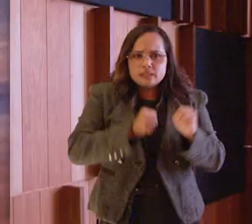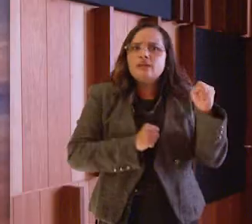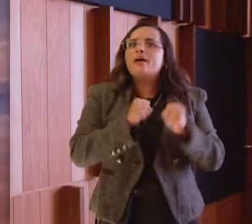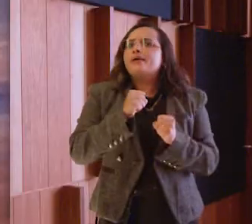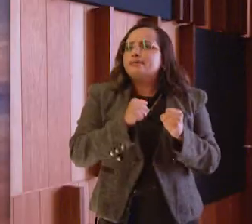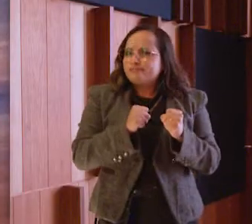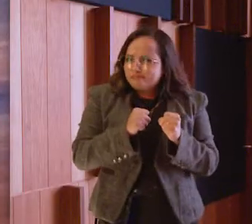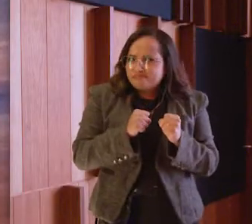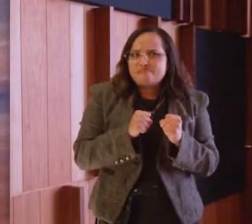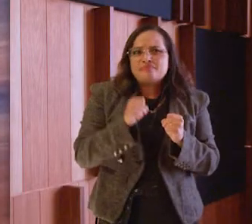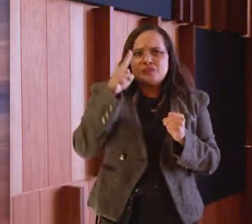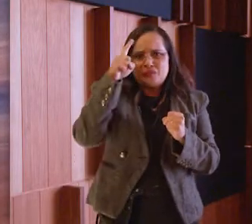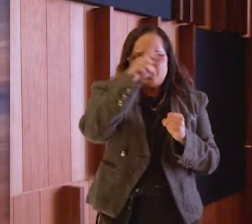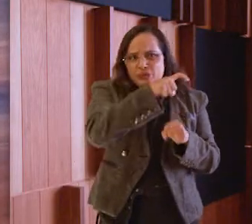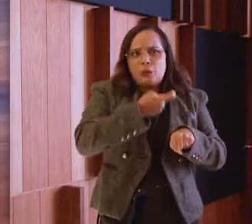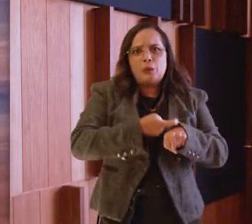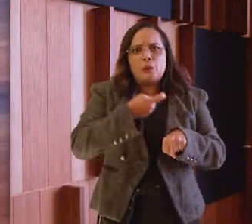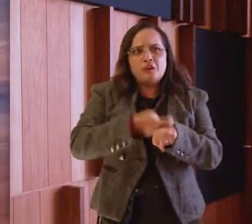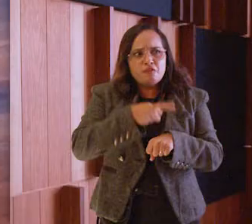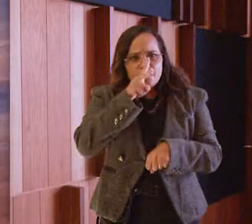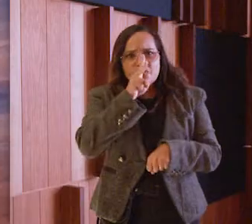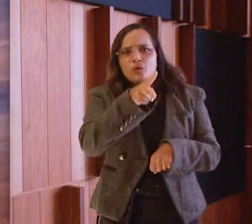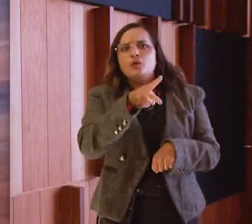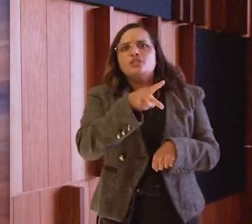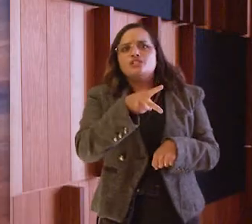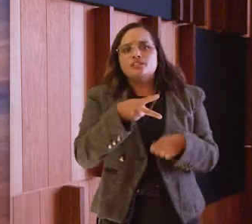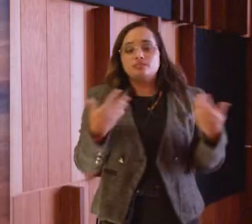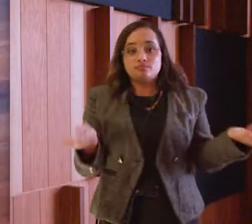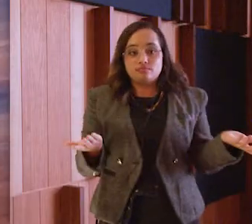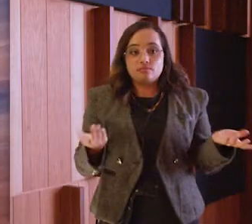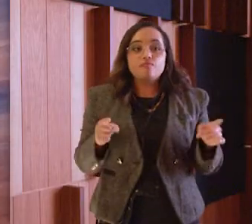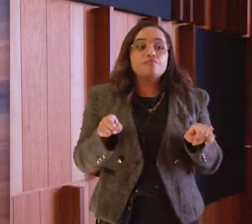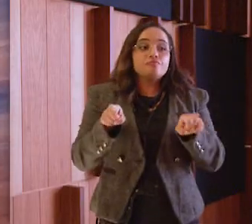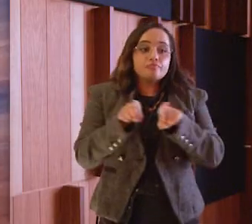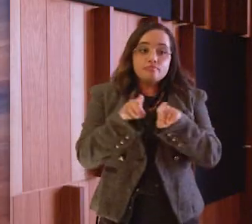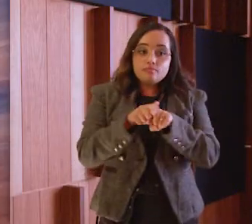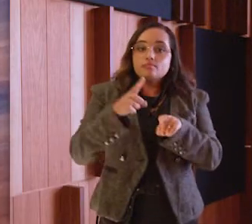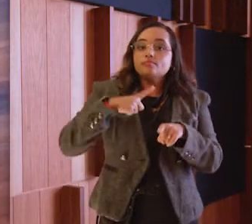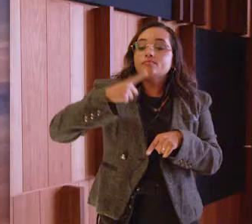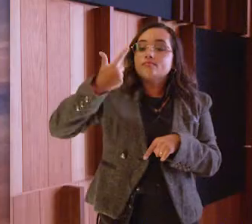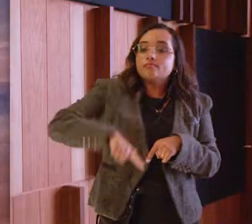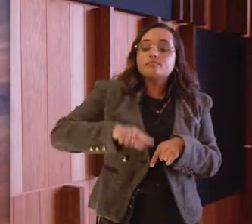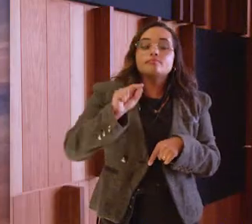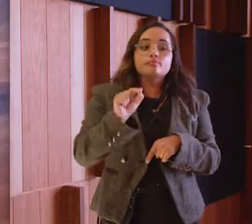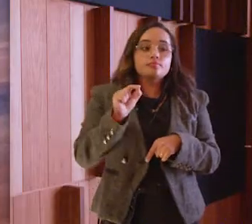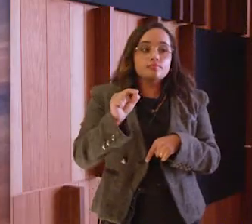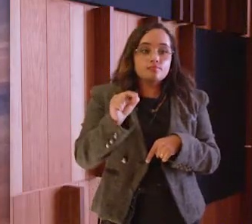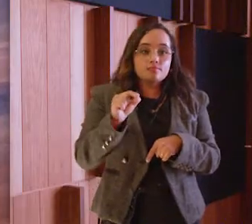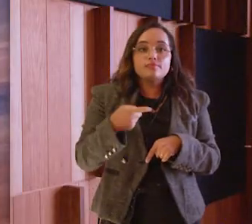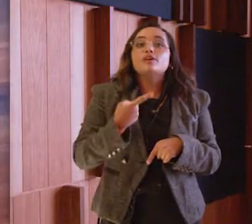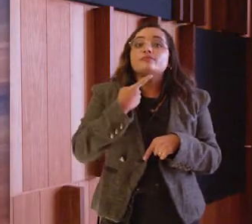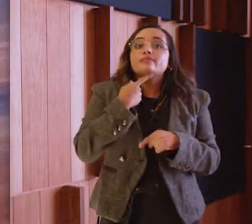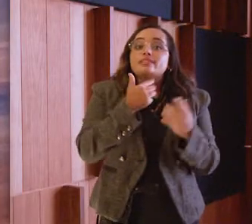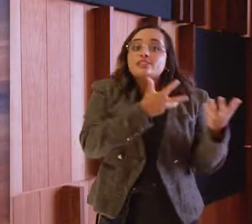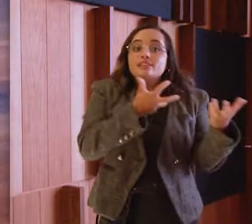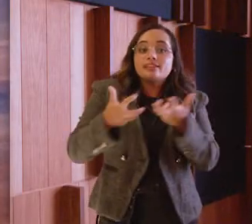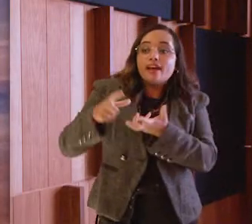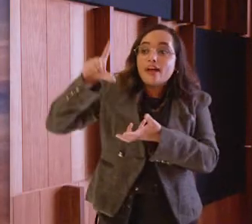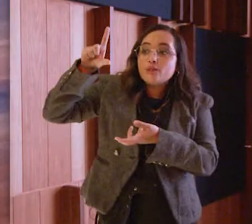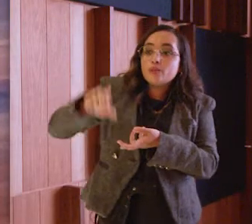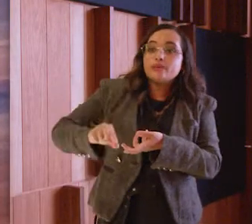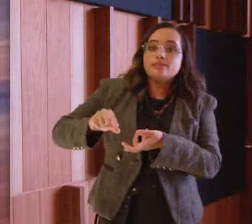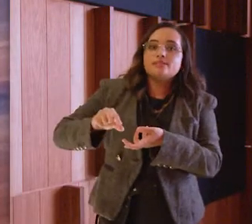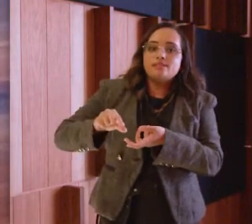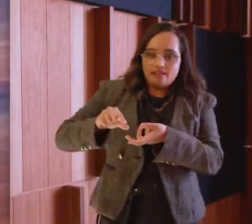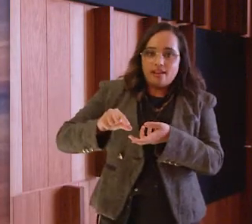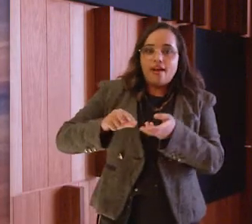Revolution. As part of the industrial policy with the Inflation Reduction Act and the CHIP Act, the game has really changed. There's hundreds of